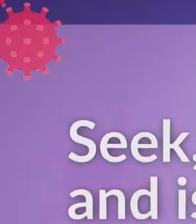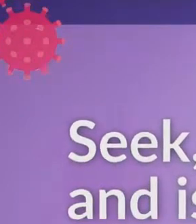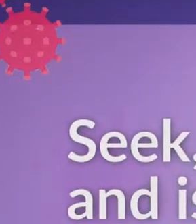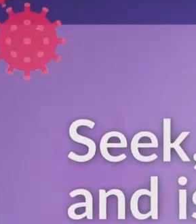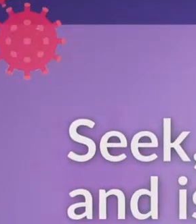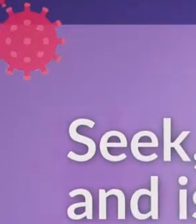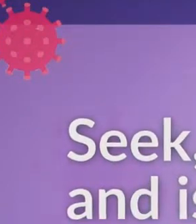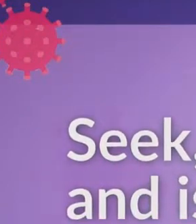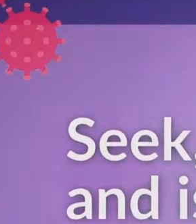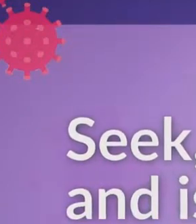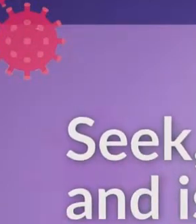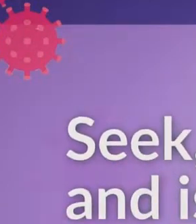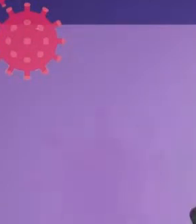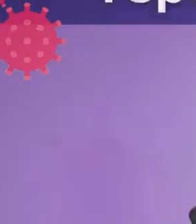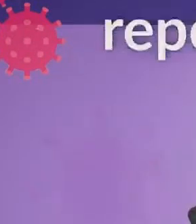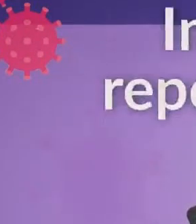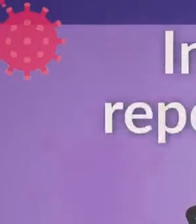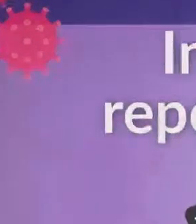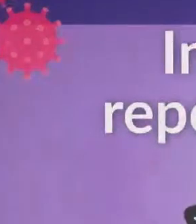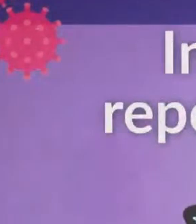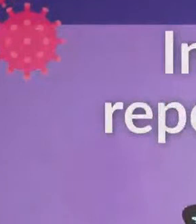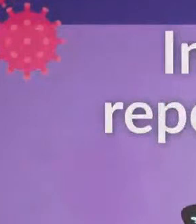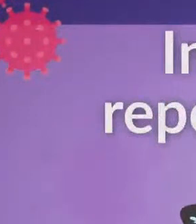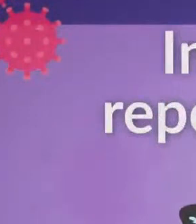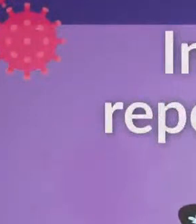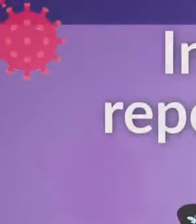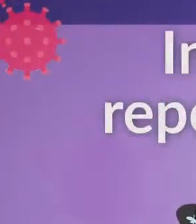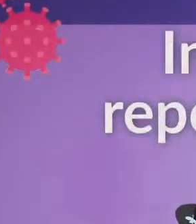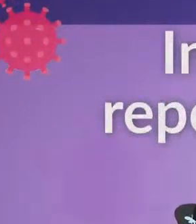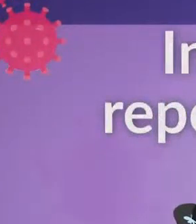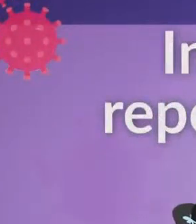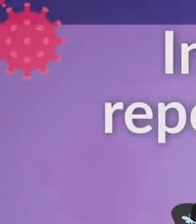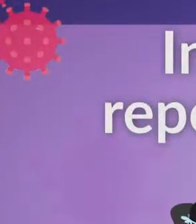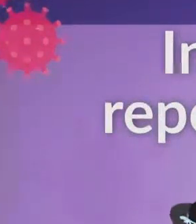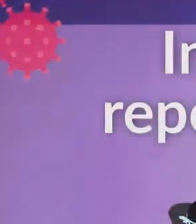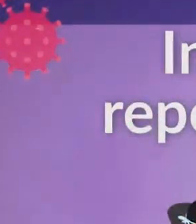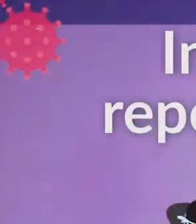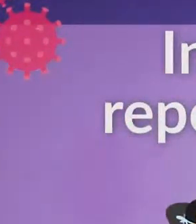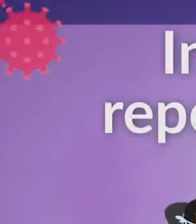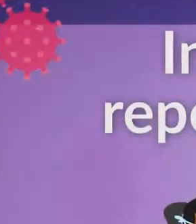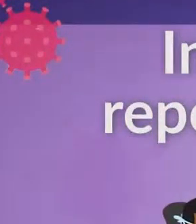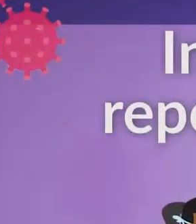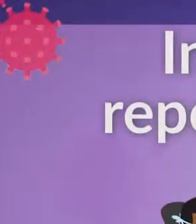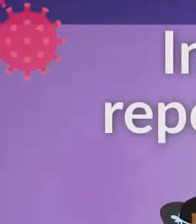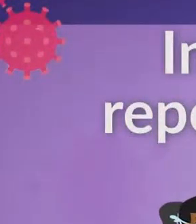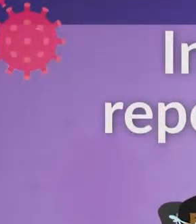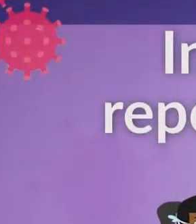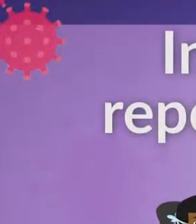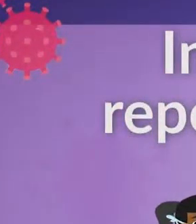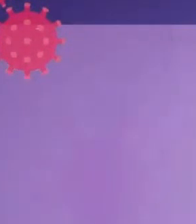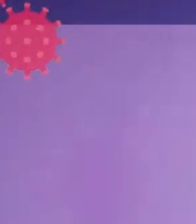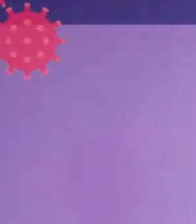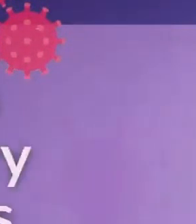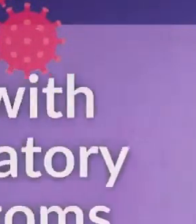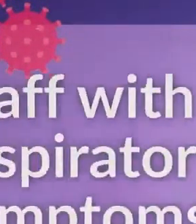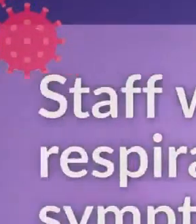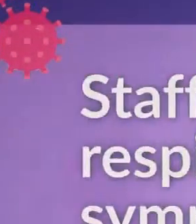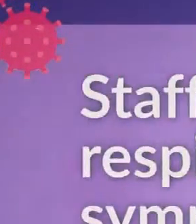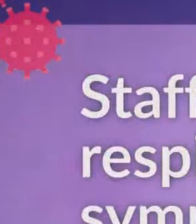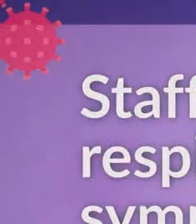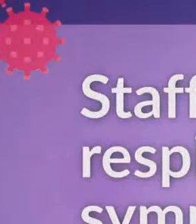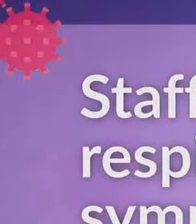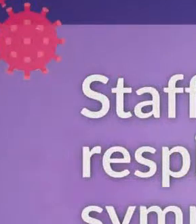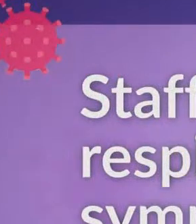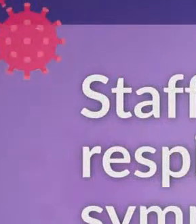sick workers. Ensure that all staff are aware of the reporting requirements should this be needed. Require